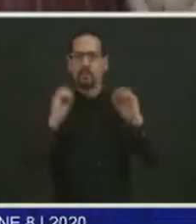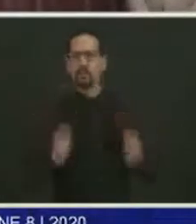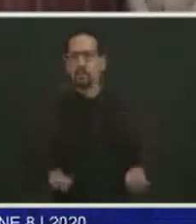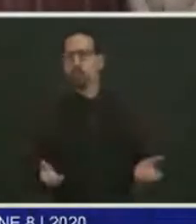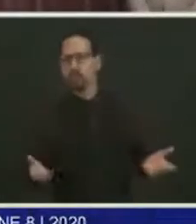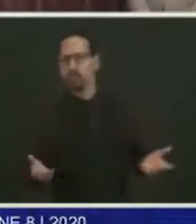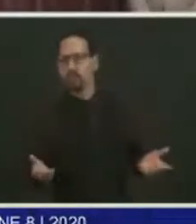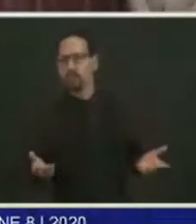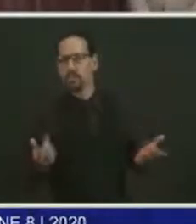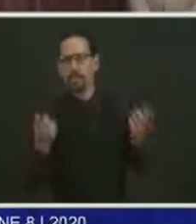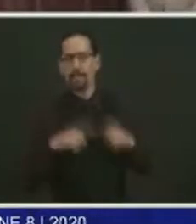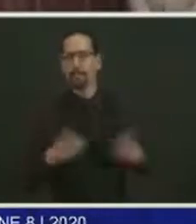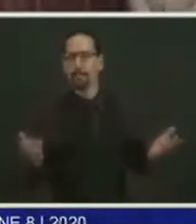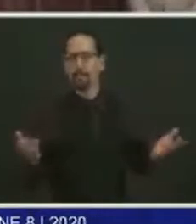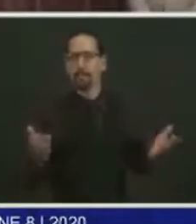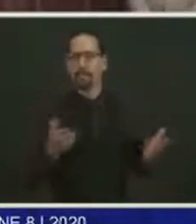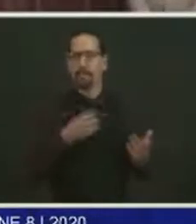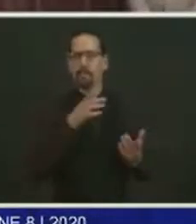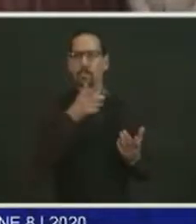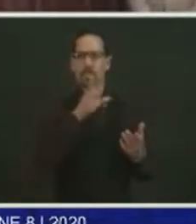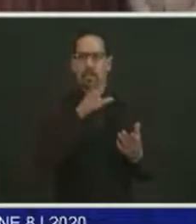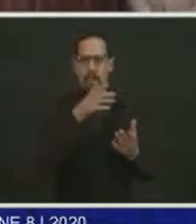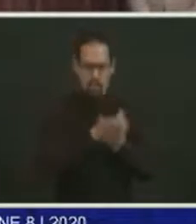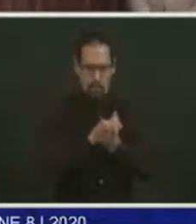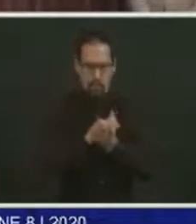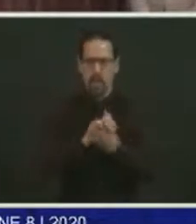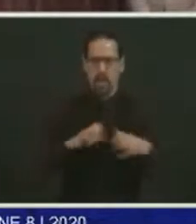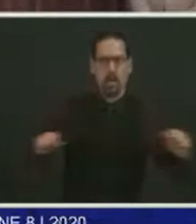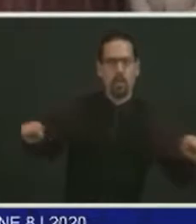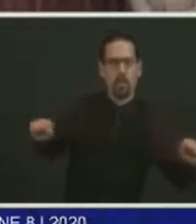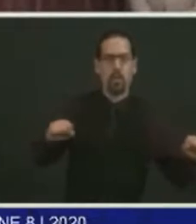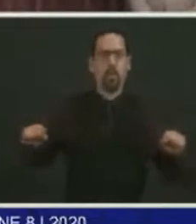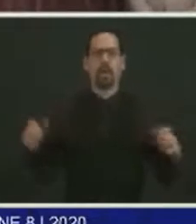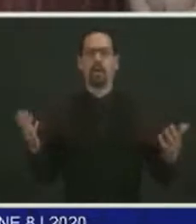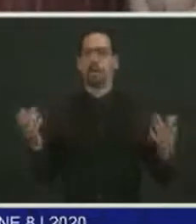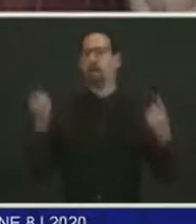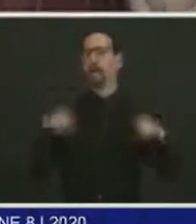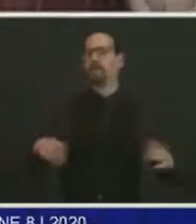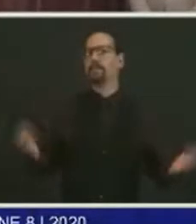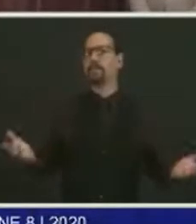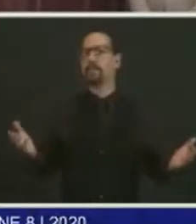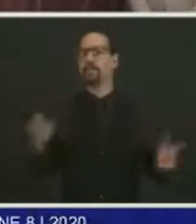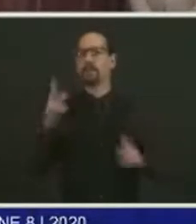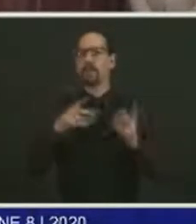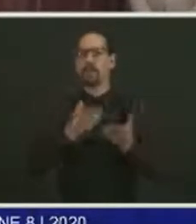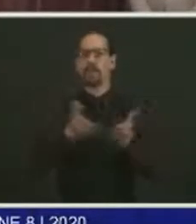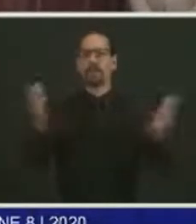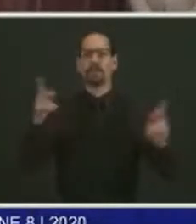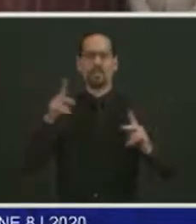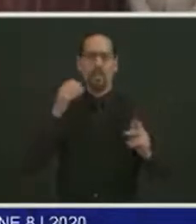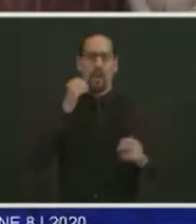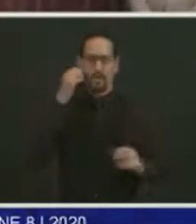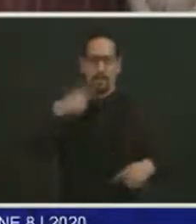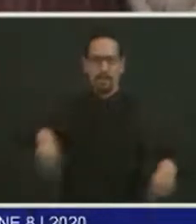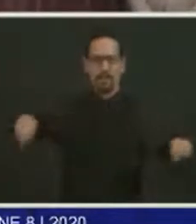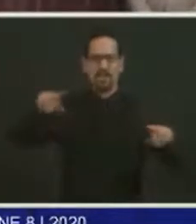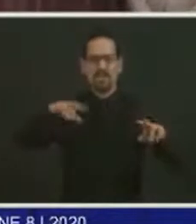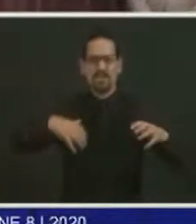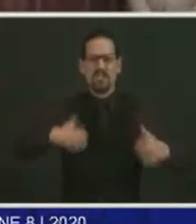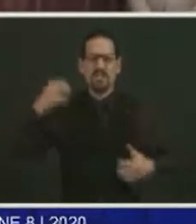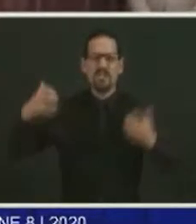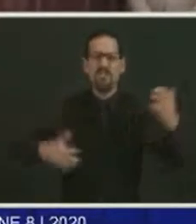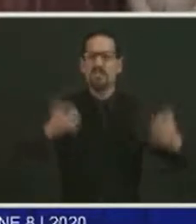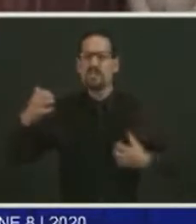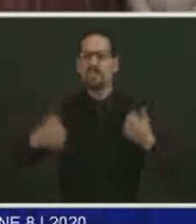group, as worthy as the cause was, and though most of them were wearing masks, what do you say to people who are watching at home, growing increasingly frustrated at certain things they